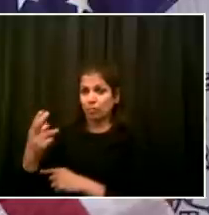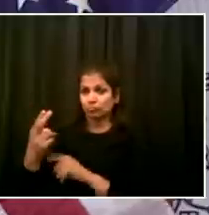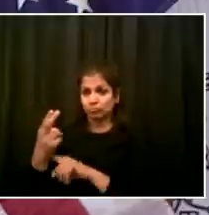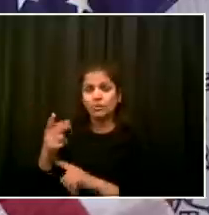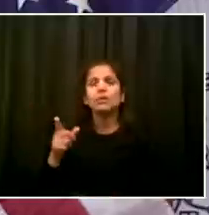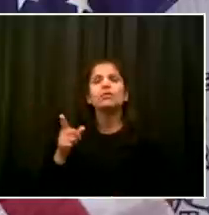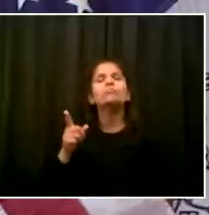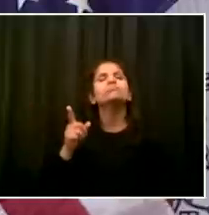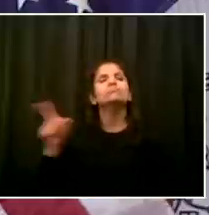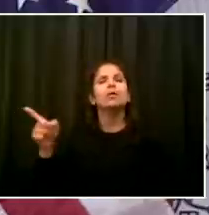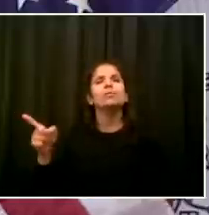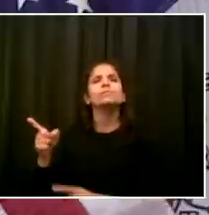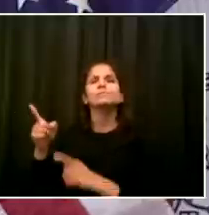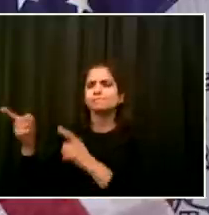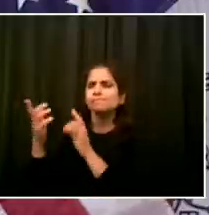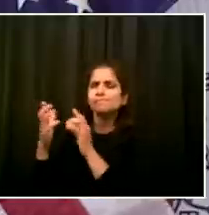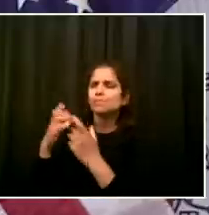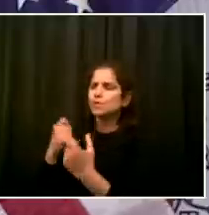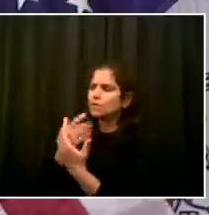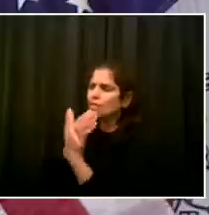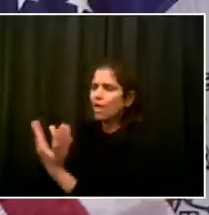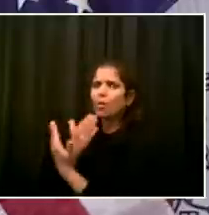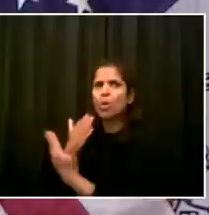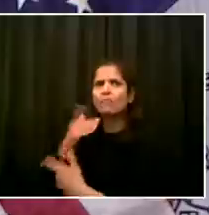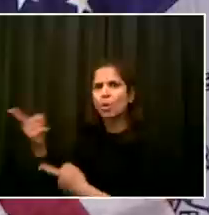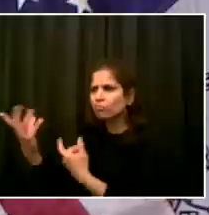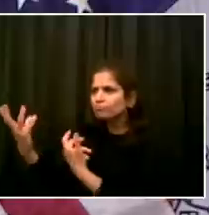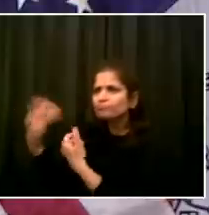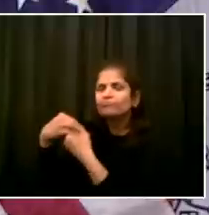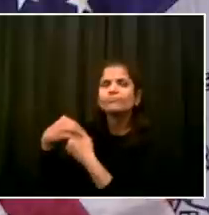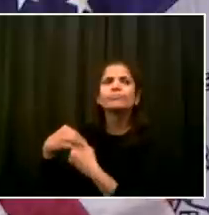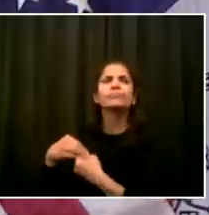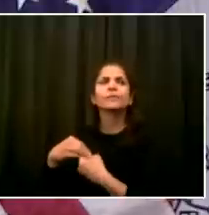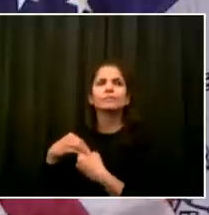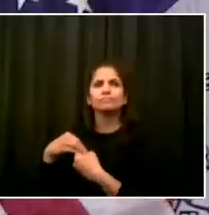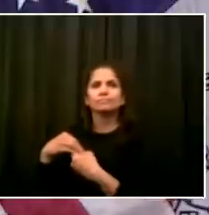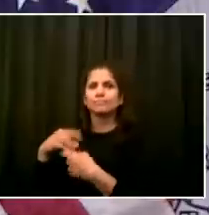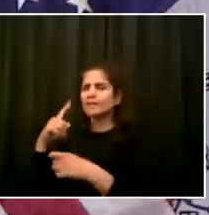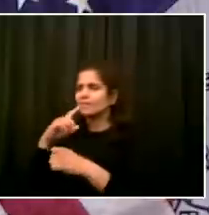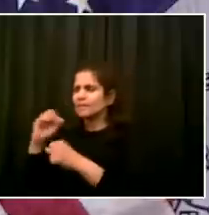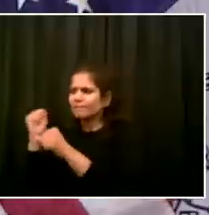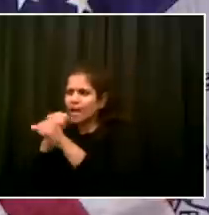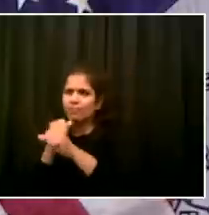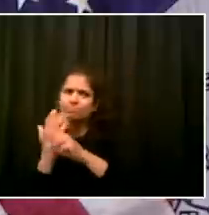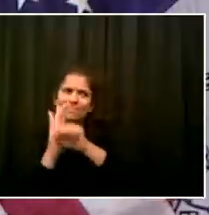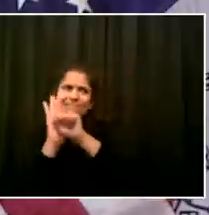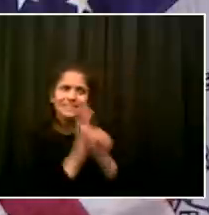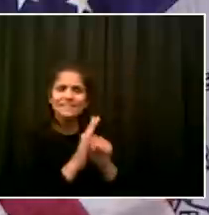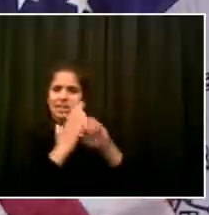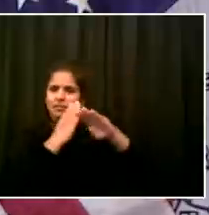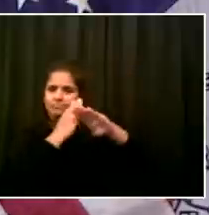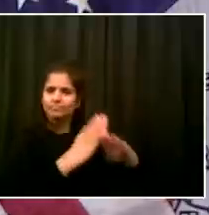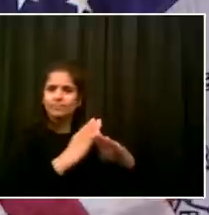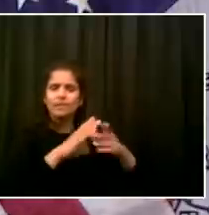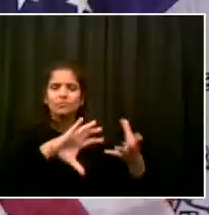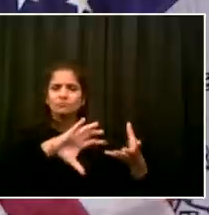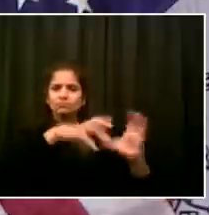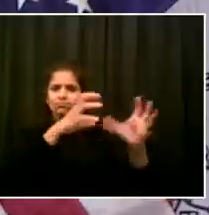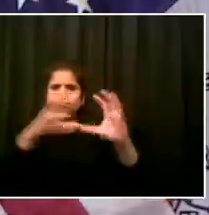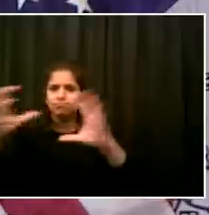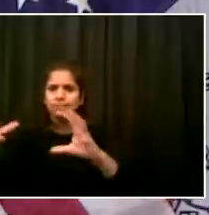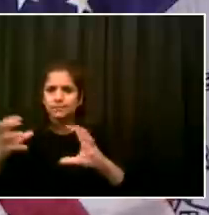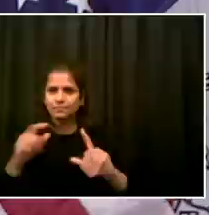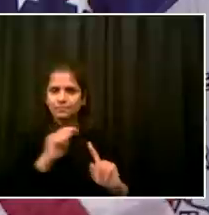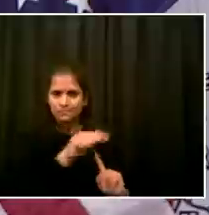help build the Cure Violence movement in the city. So just give us a quick sense so people can feel it of what it'll look like to have Cure Violence